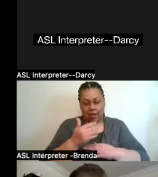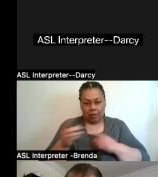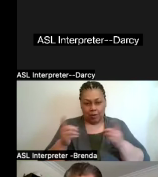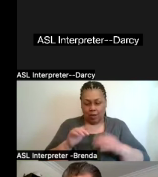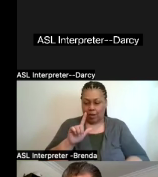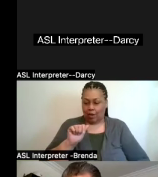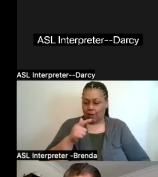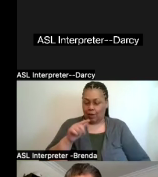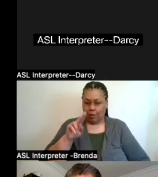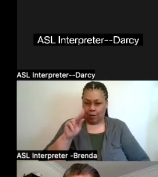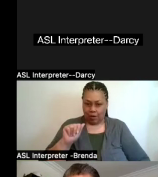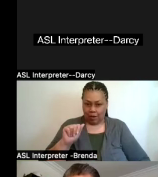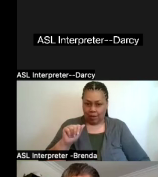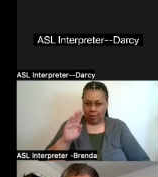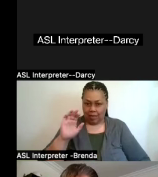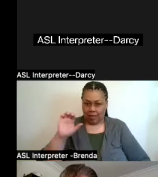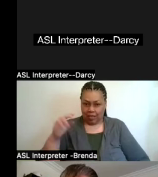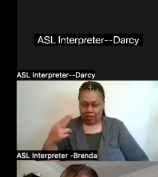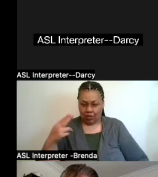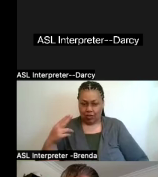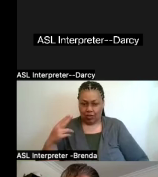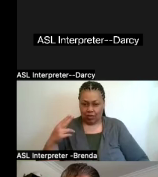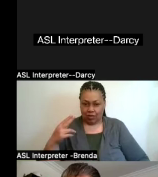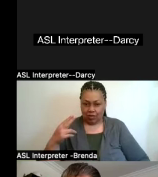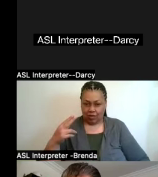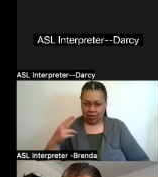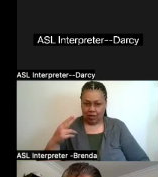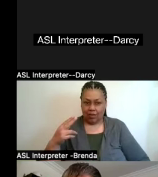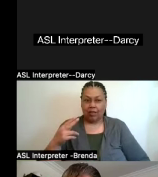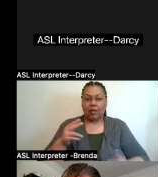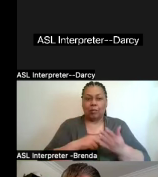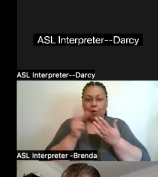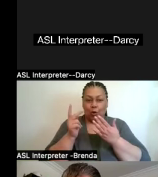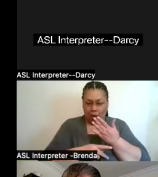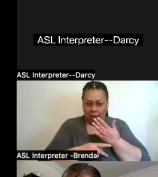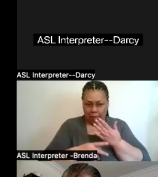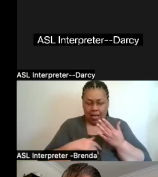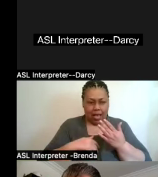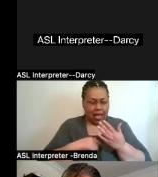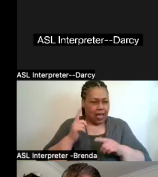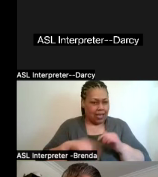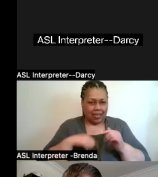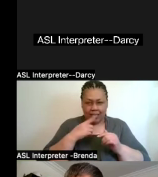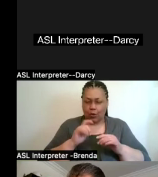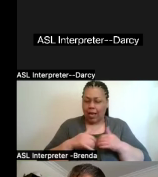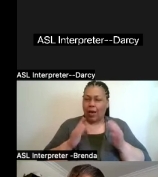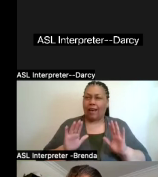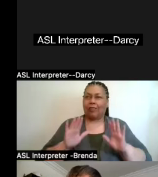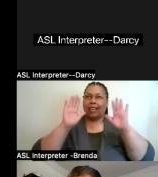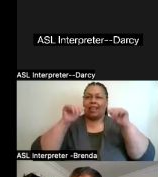Beach CERT program, and I cannot tell you what an outstanding webinar this was this